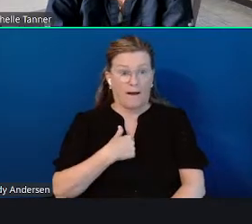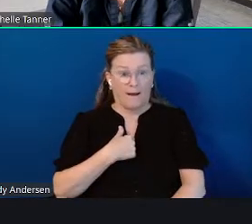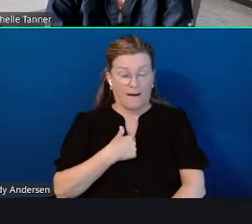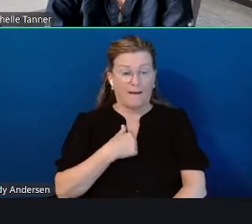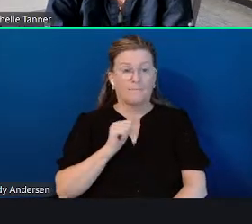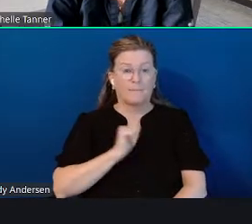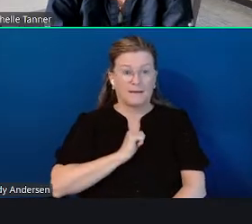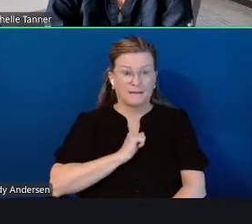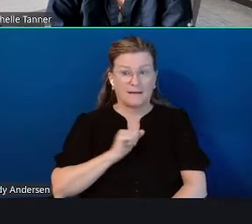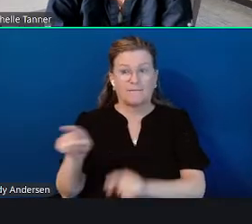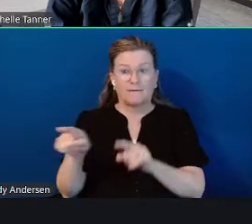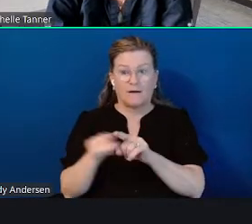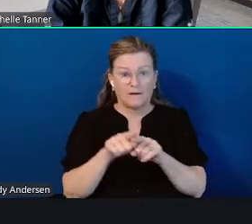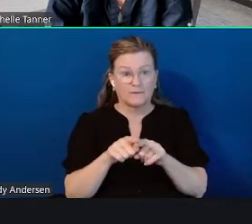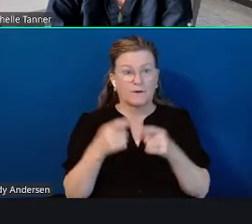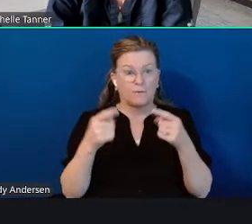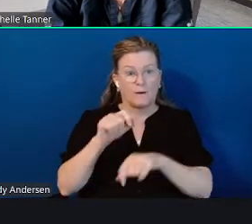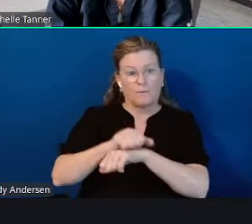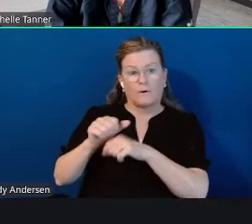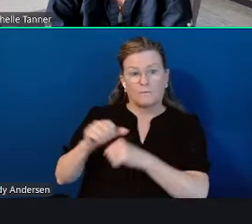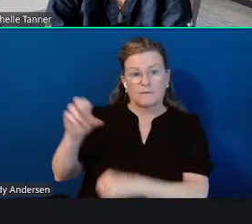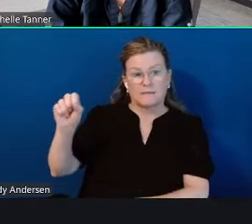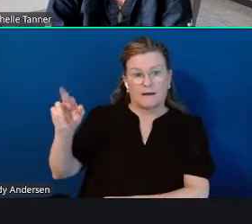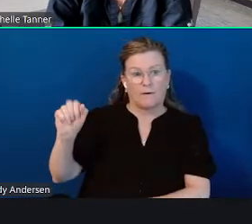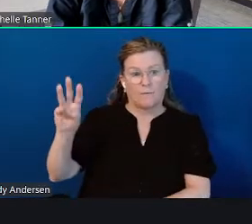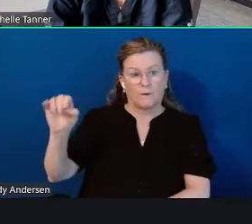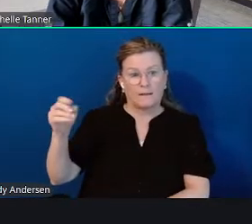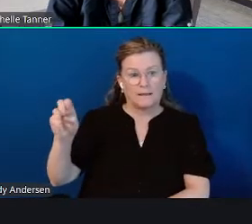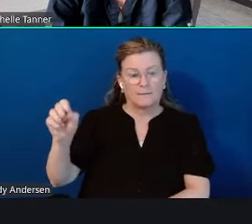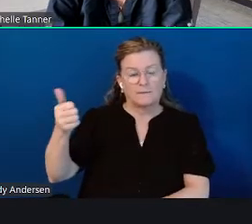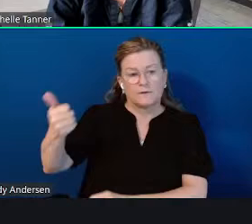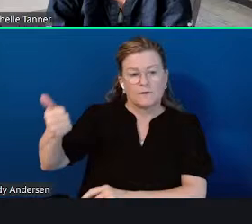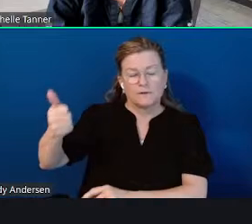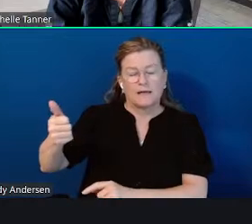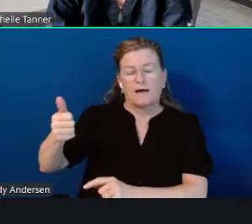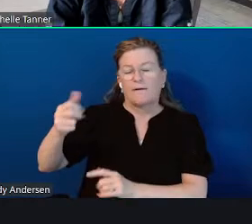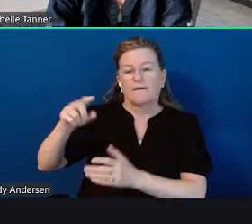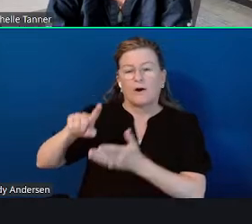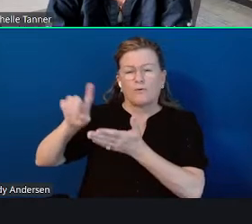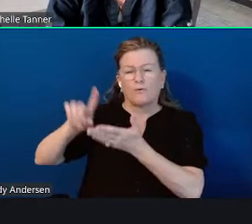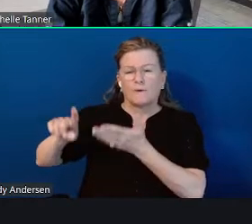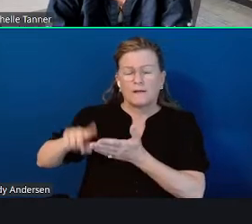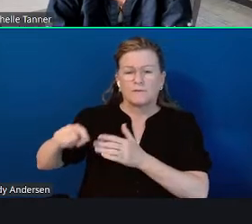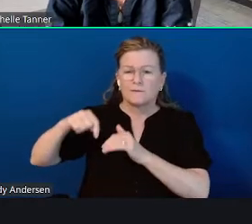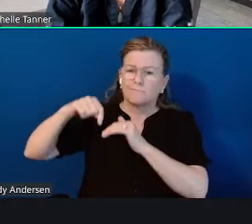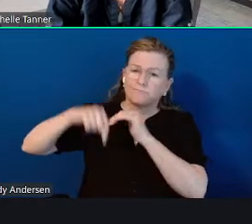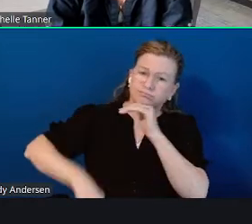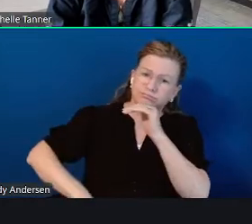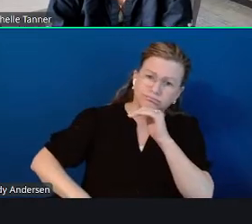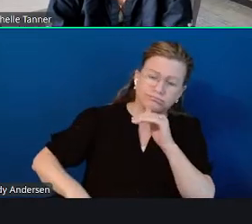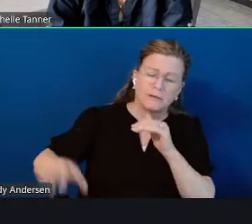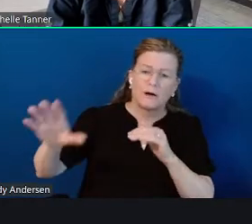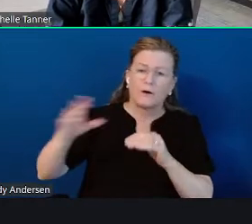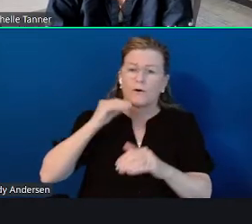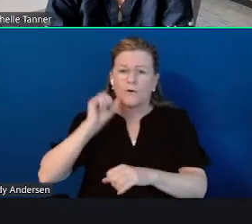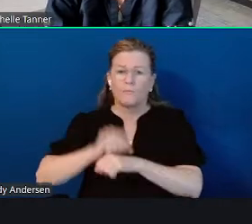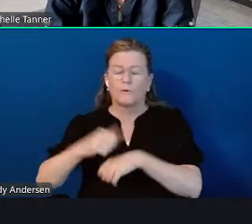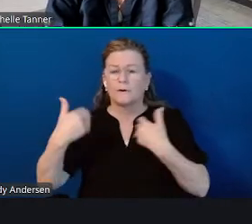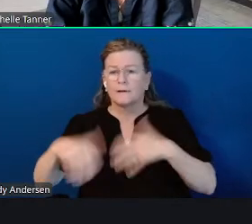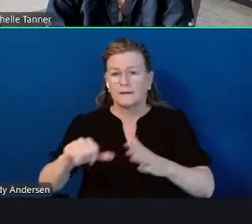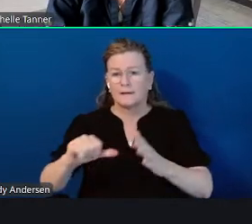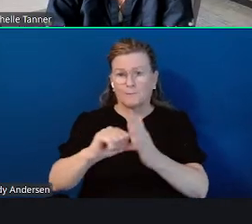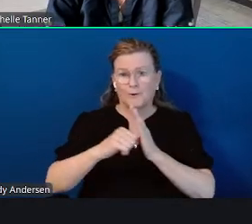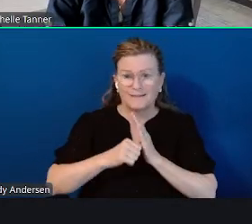in working with Sarah Williams, she has done an extensive amount of research and homework. It's impressive.